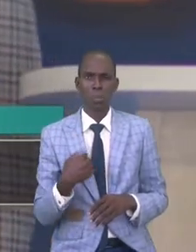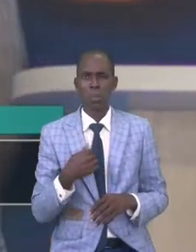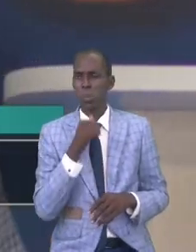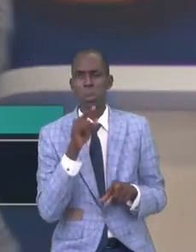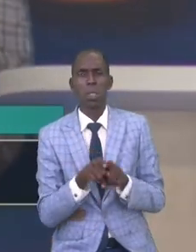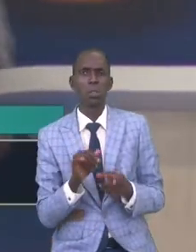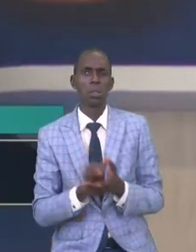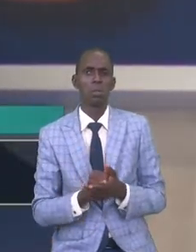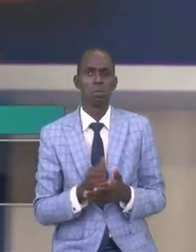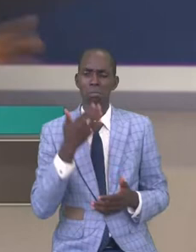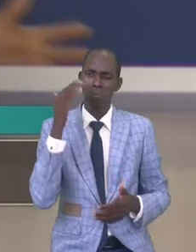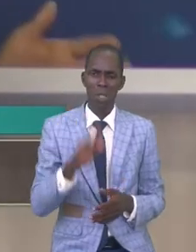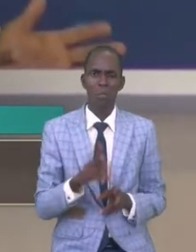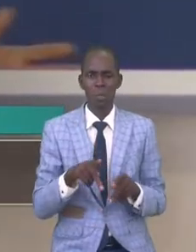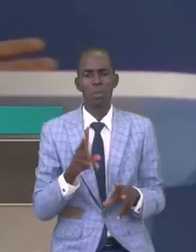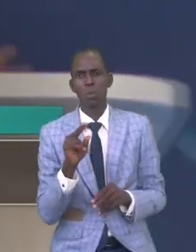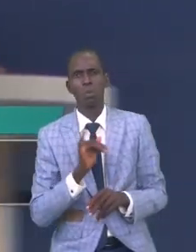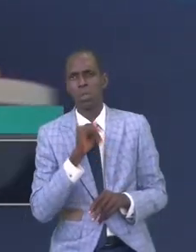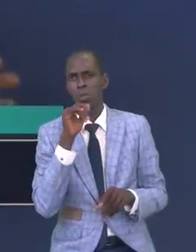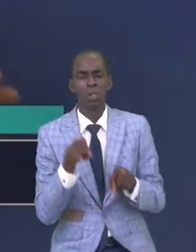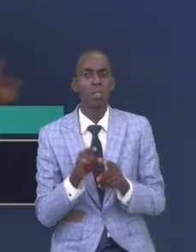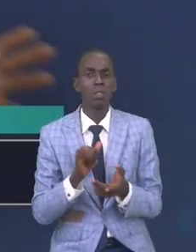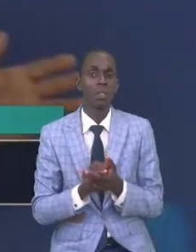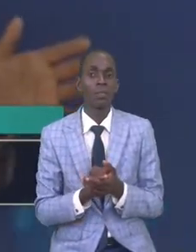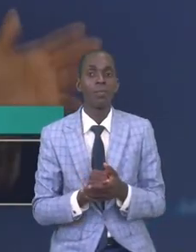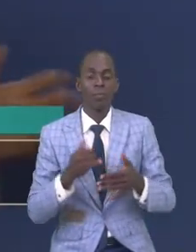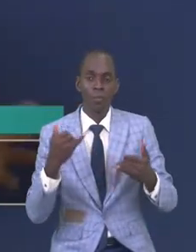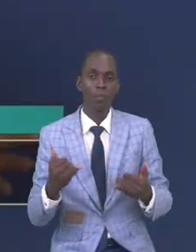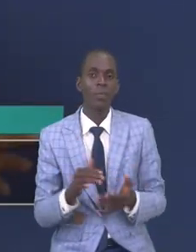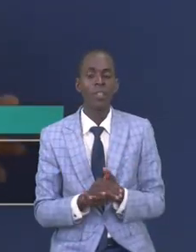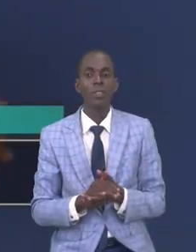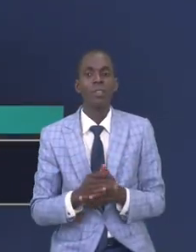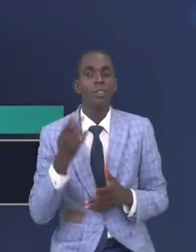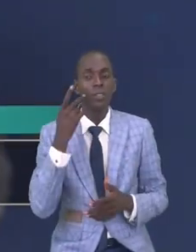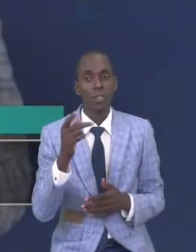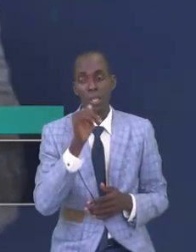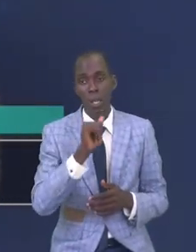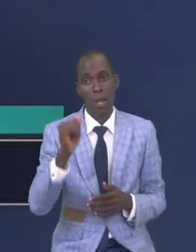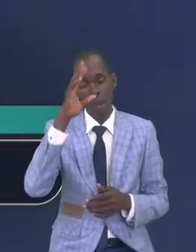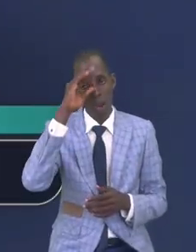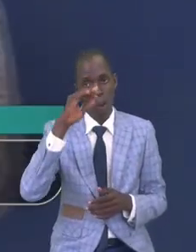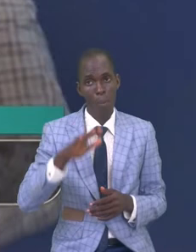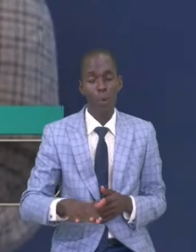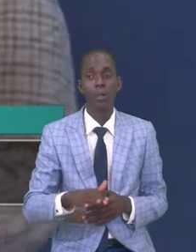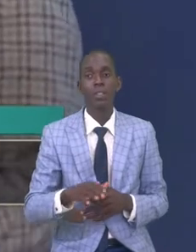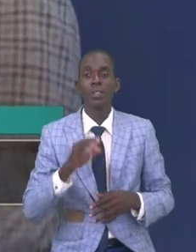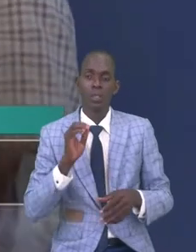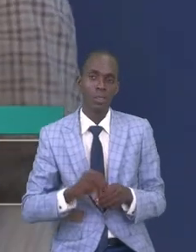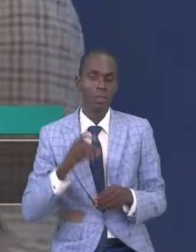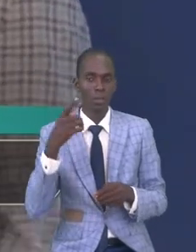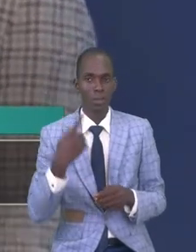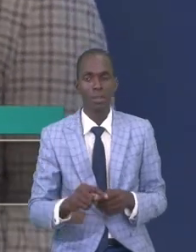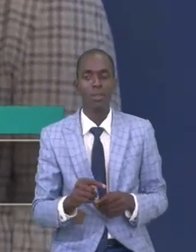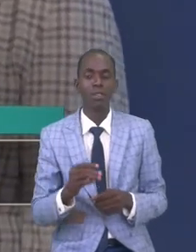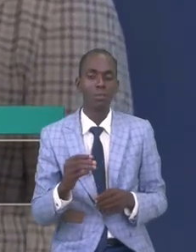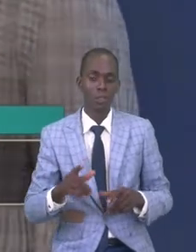person. You know, you leave the boy in the sitting room, and he's looking around, what will